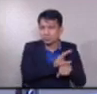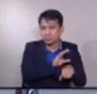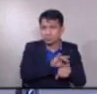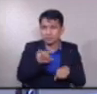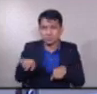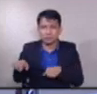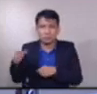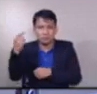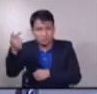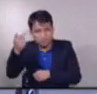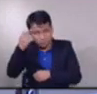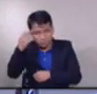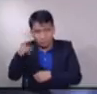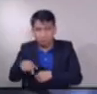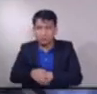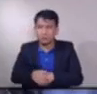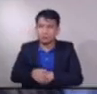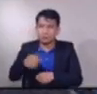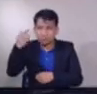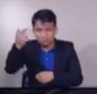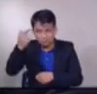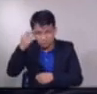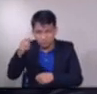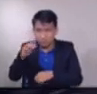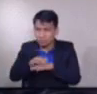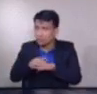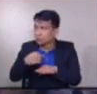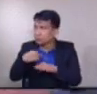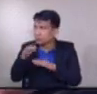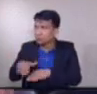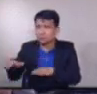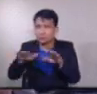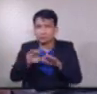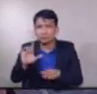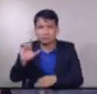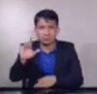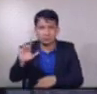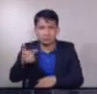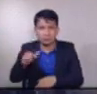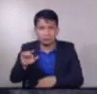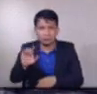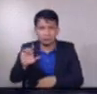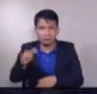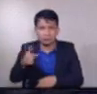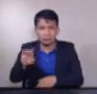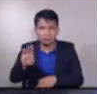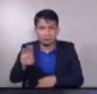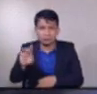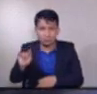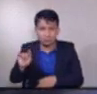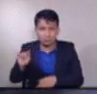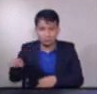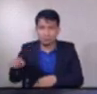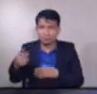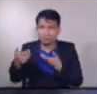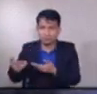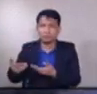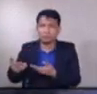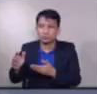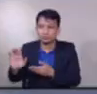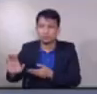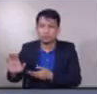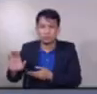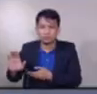the state. And this is a state affairs. Nananawagan po ako sa lahat ng LGBT that exercise their political will, especially